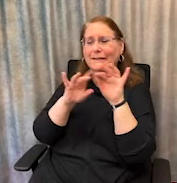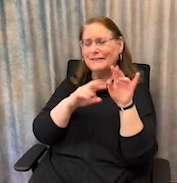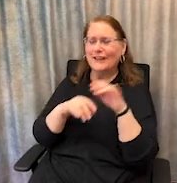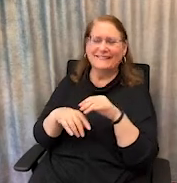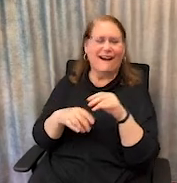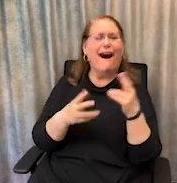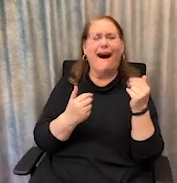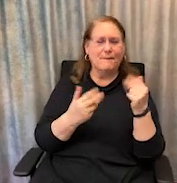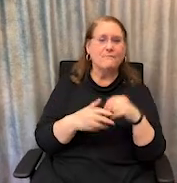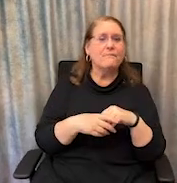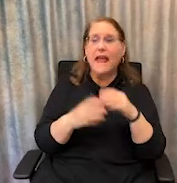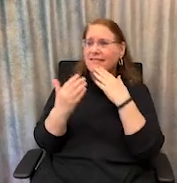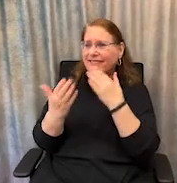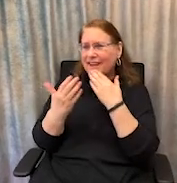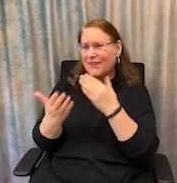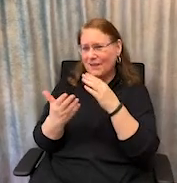Thank you, Damir.